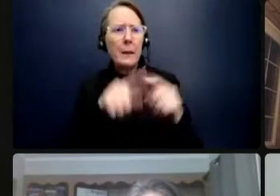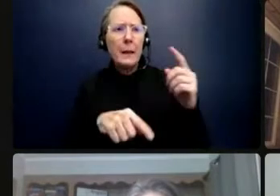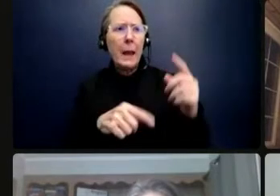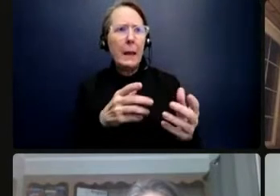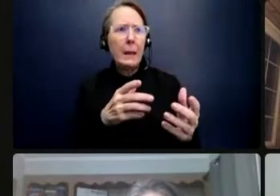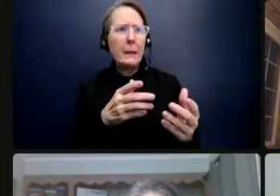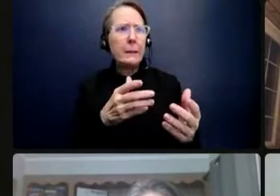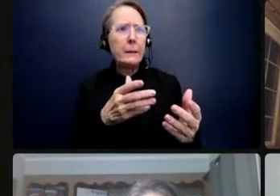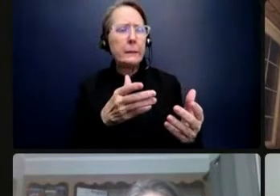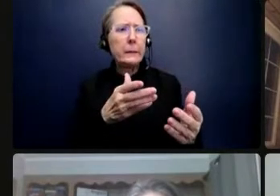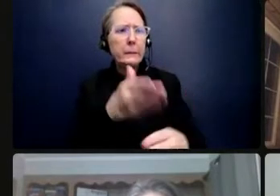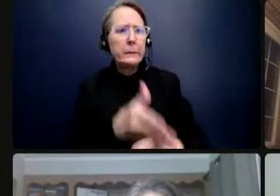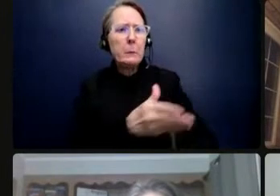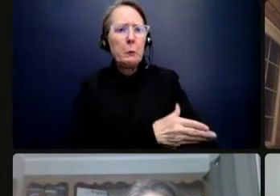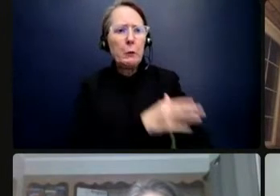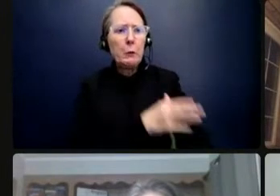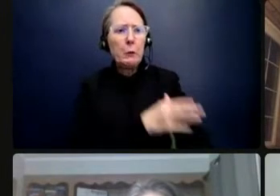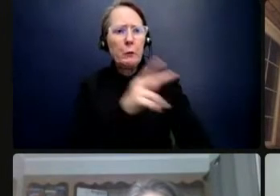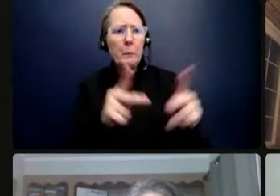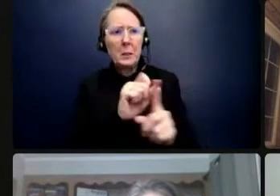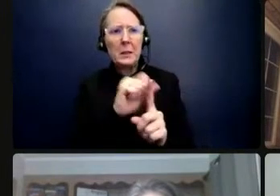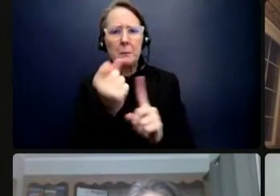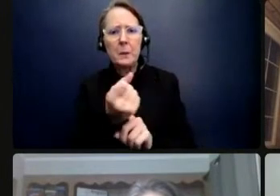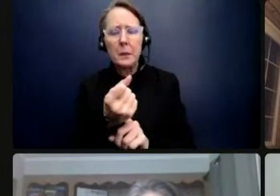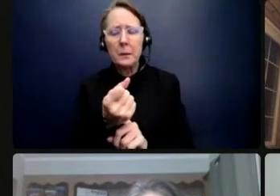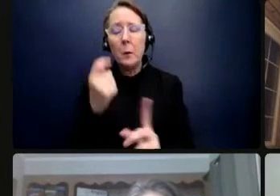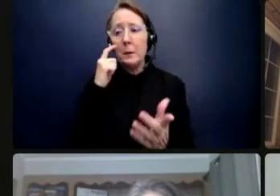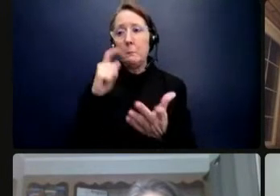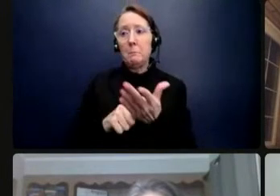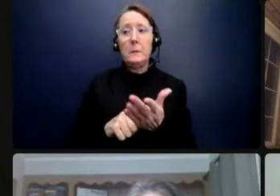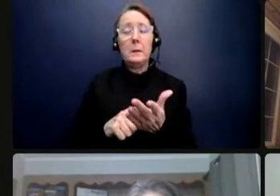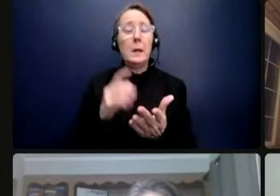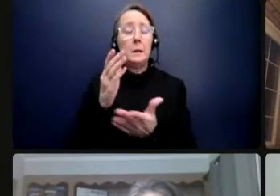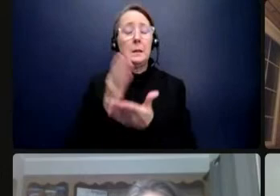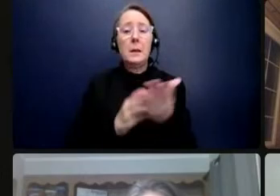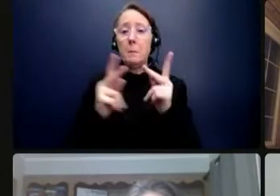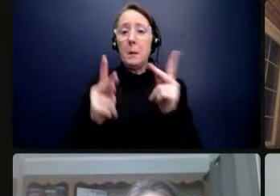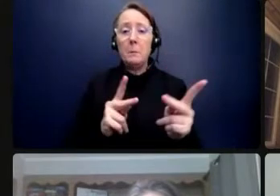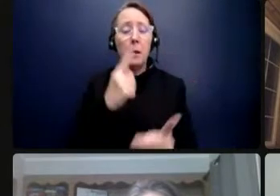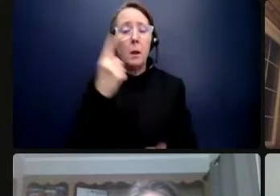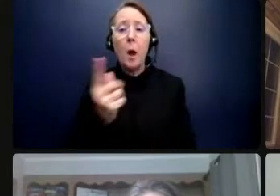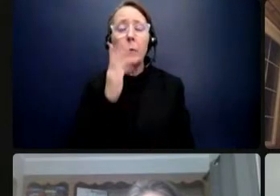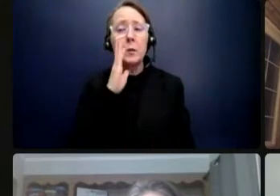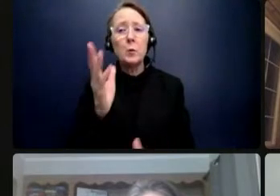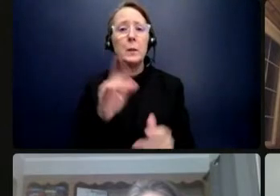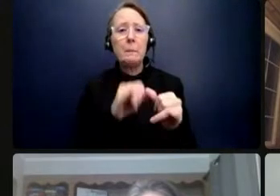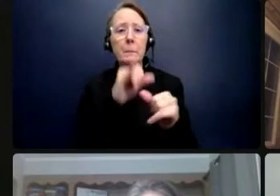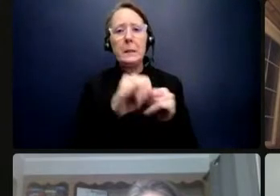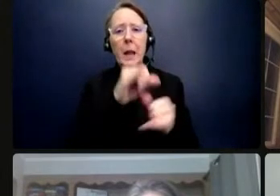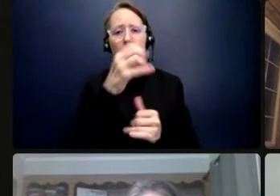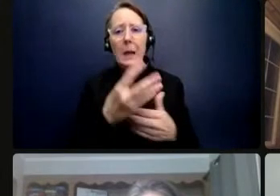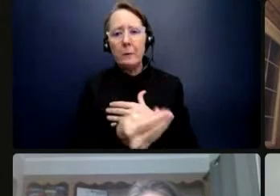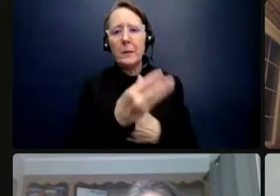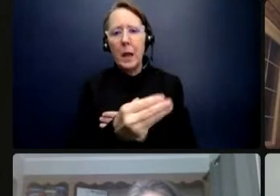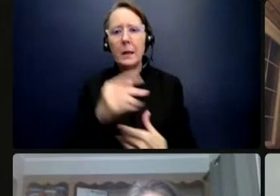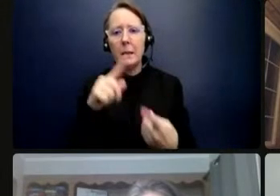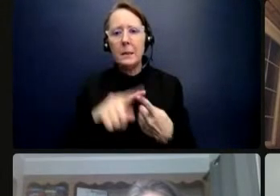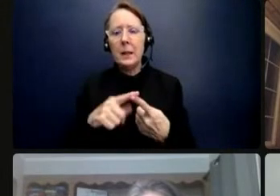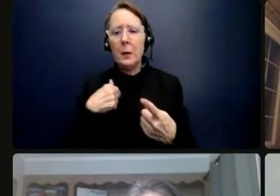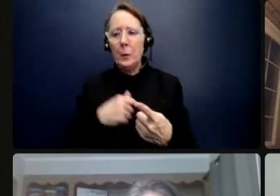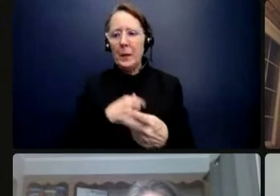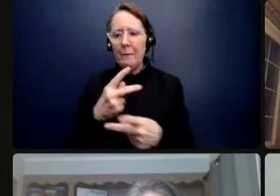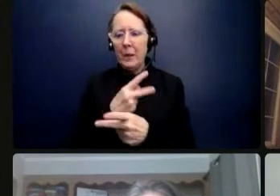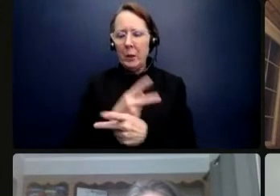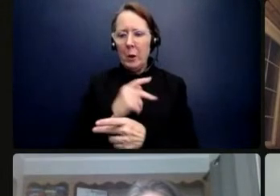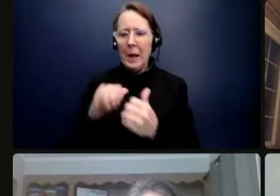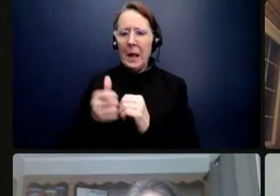And so just recognizing we will also have people who are outside until we can figure out the way to design the